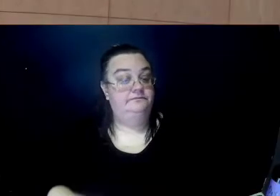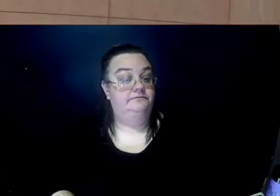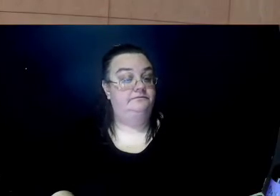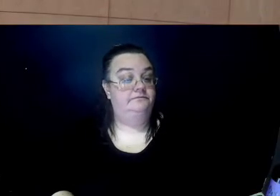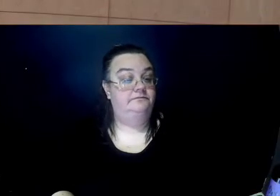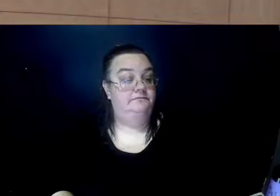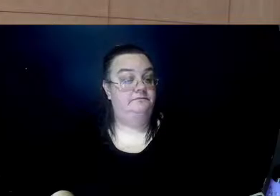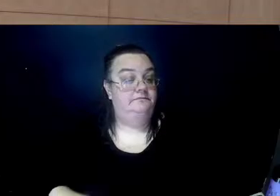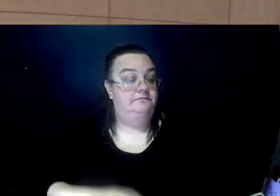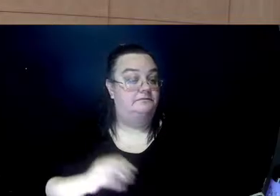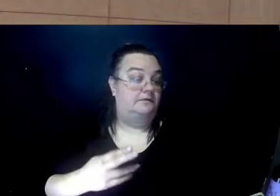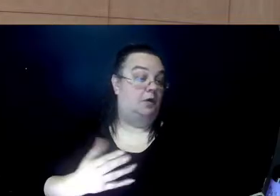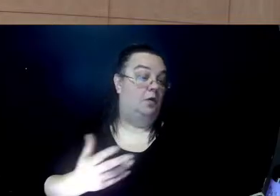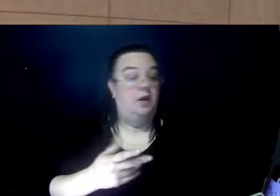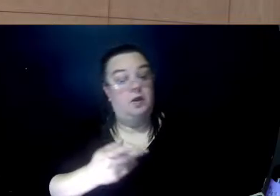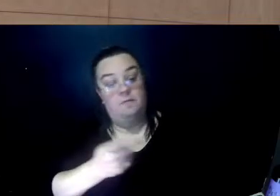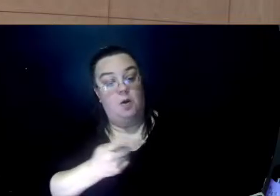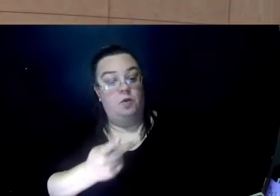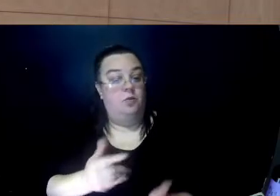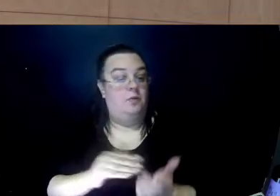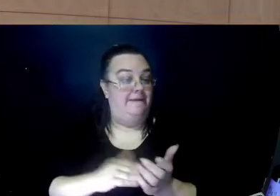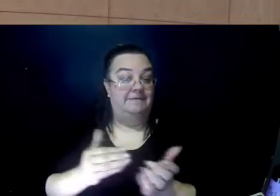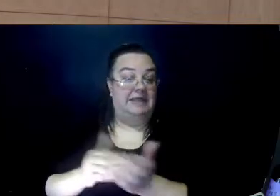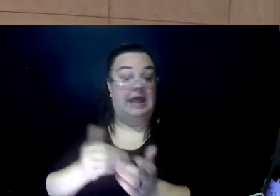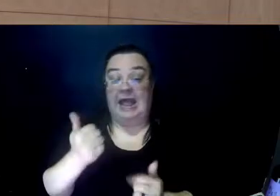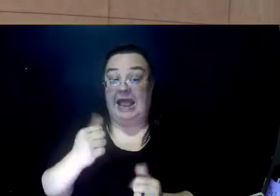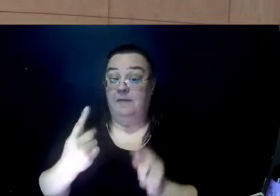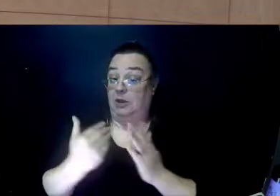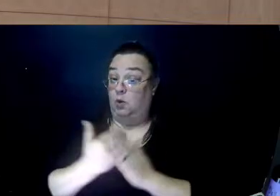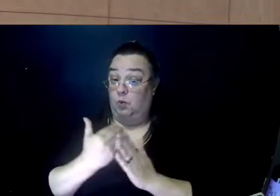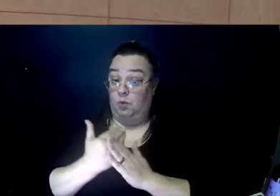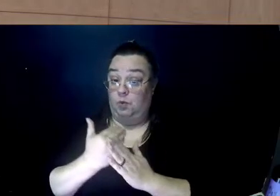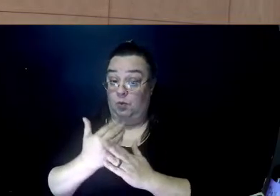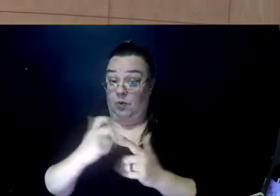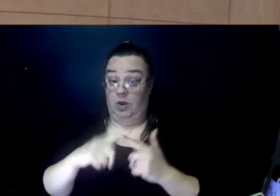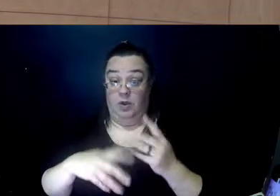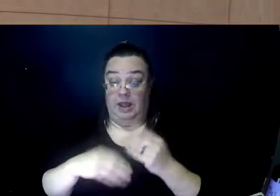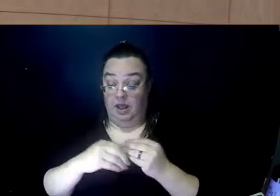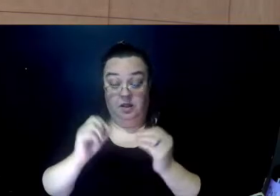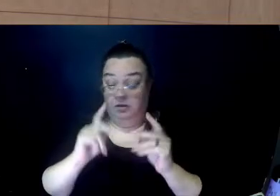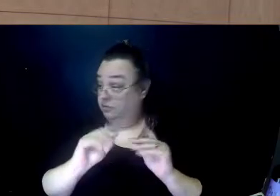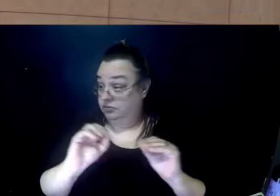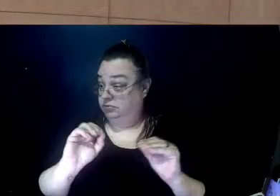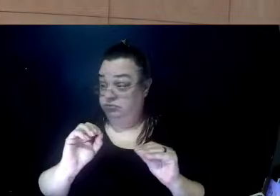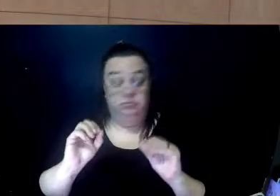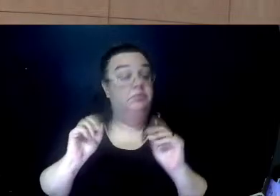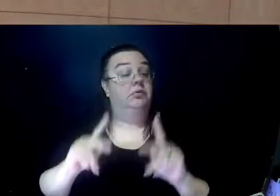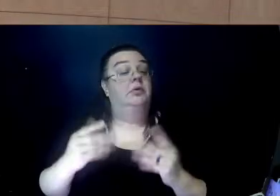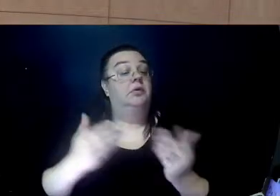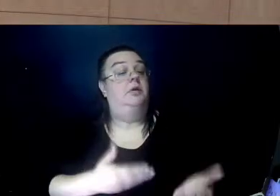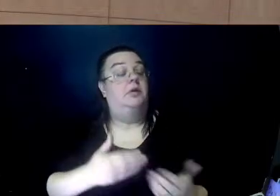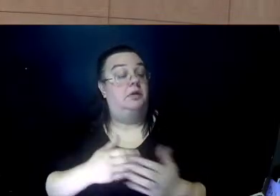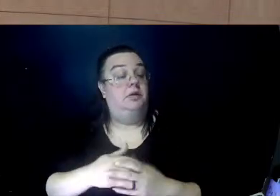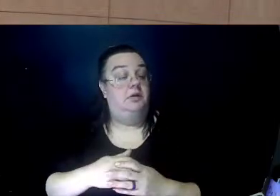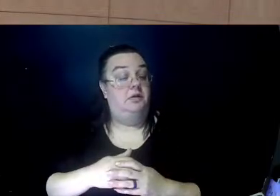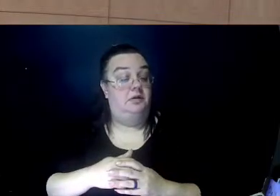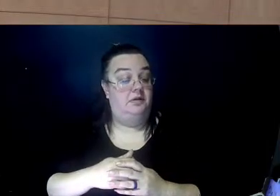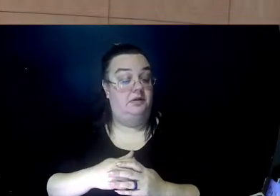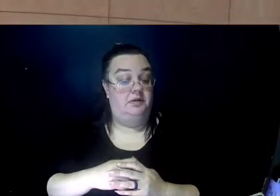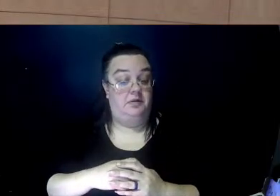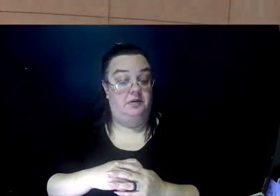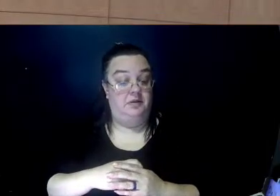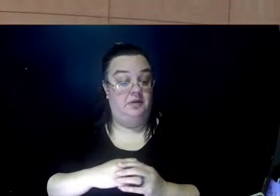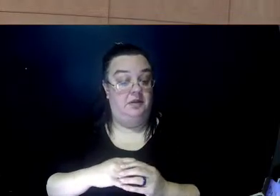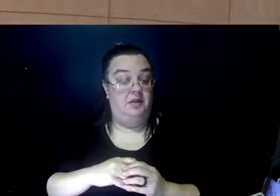Oh, well, you're both repeats. Is there anyone new? No? You're good? Okay. Oh, go